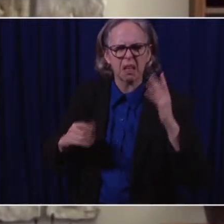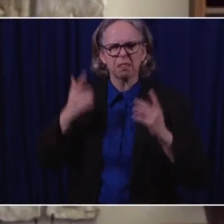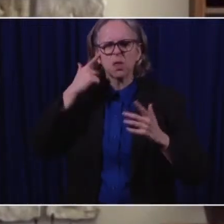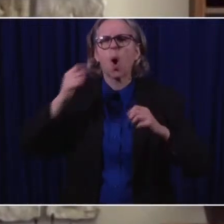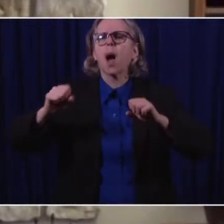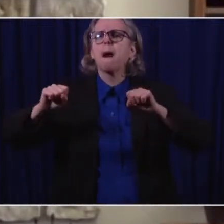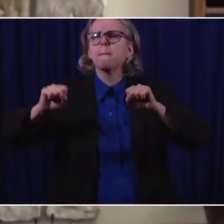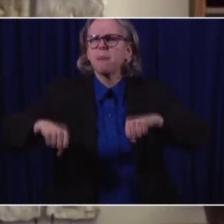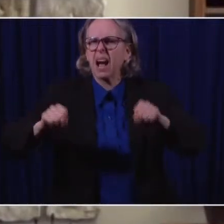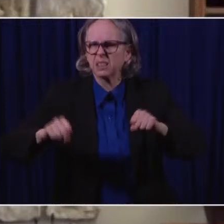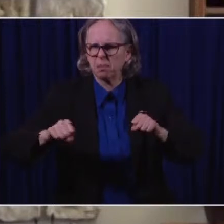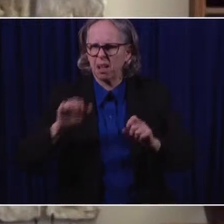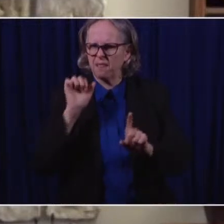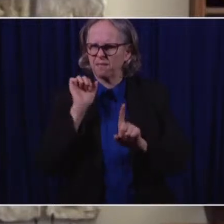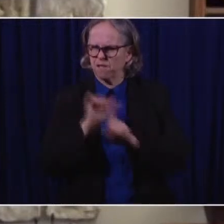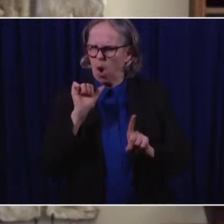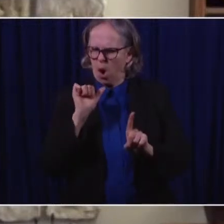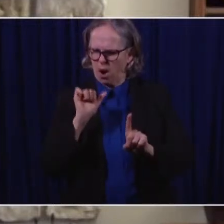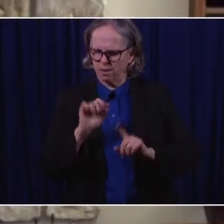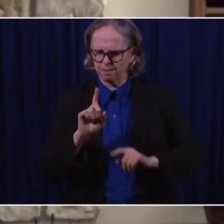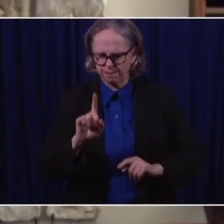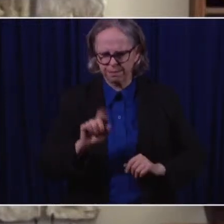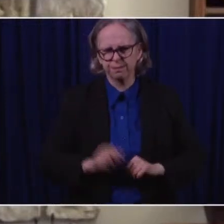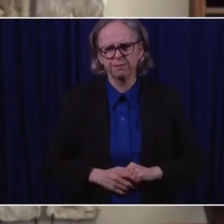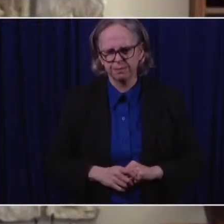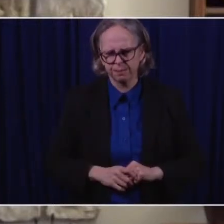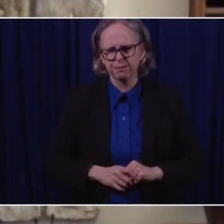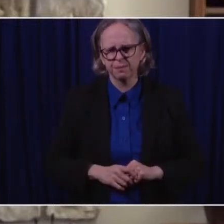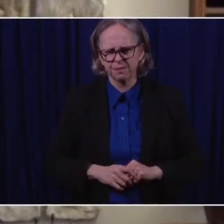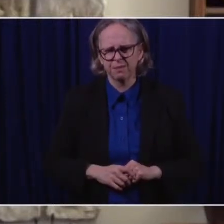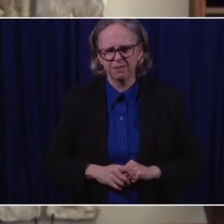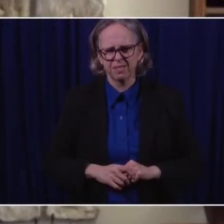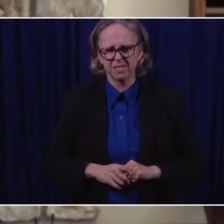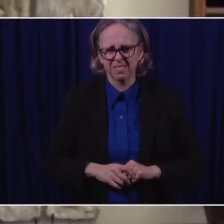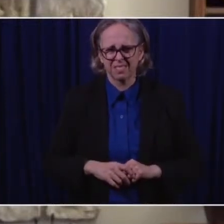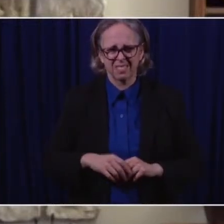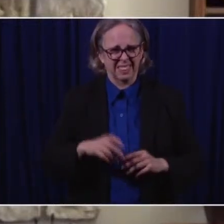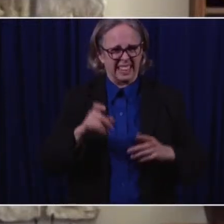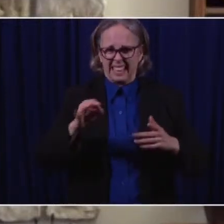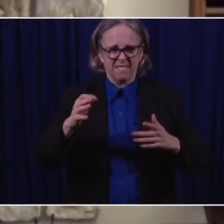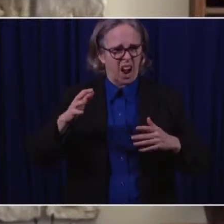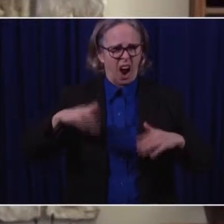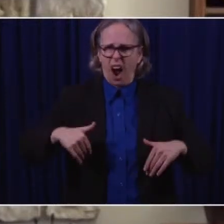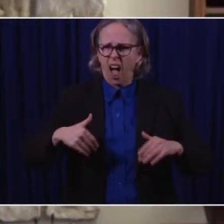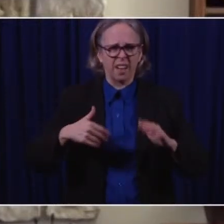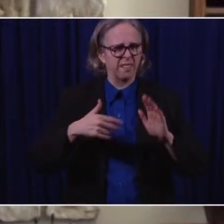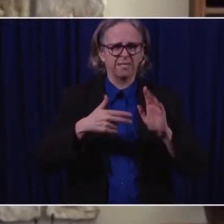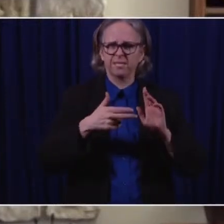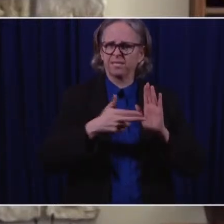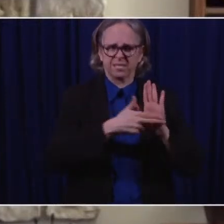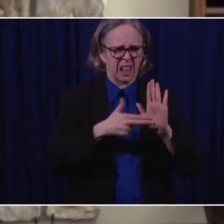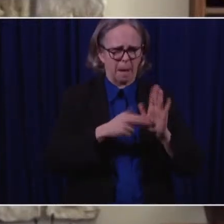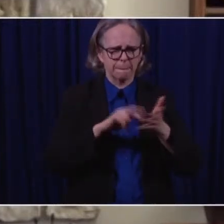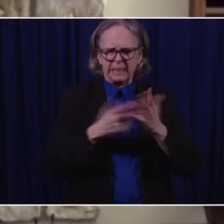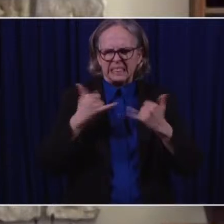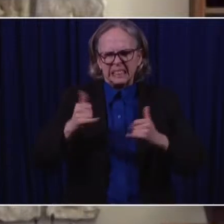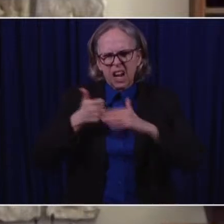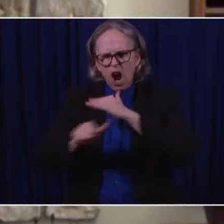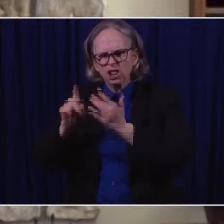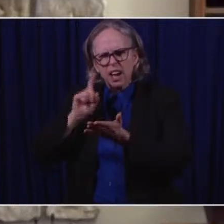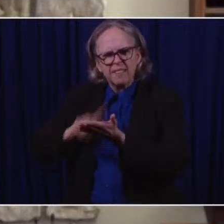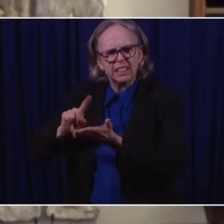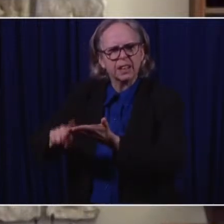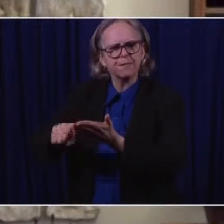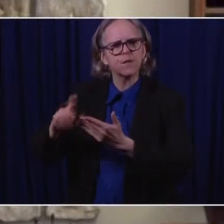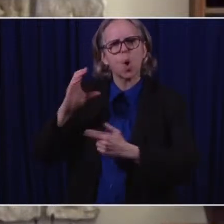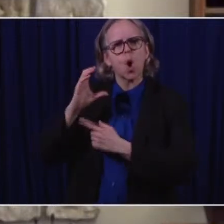These attempts at fraud beyond those flagged are being investigated for criminal activity. And as we